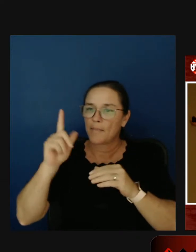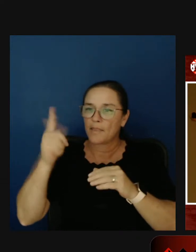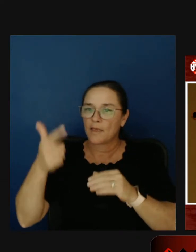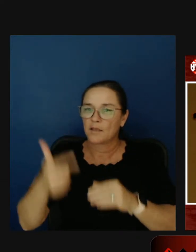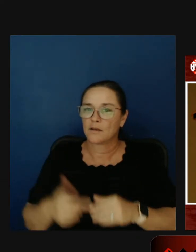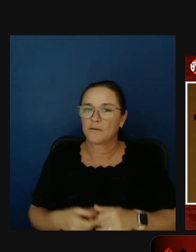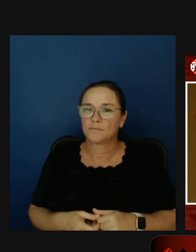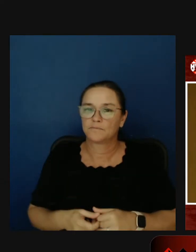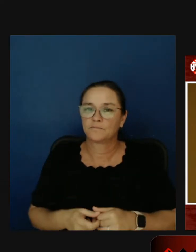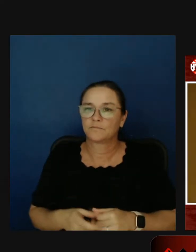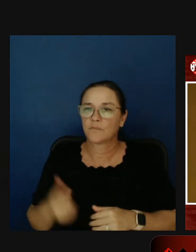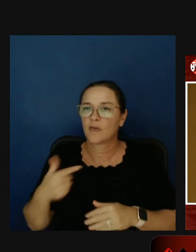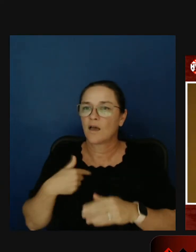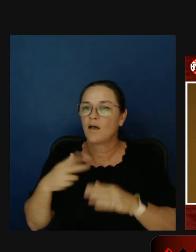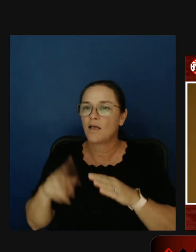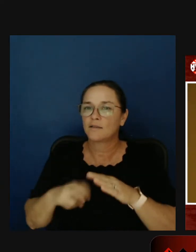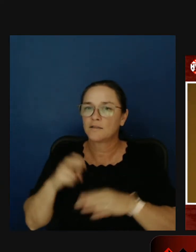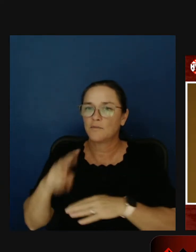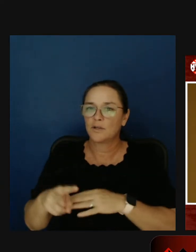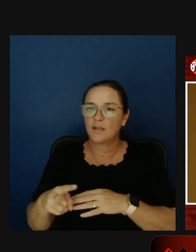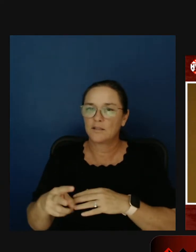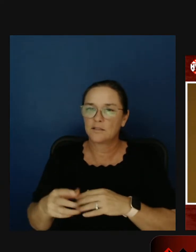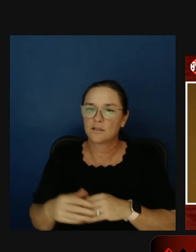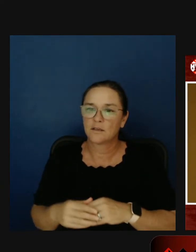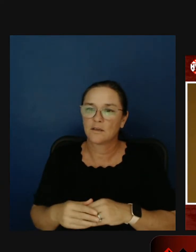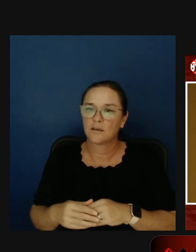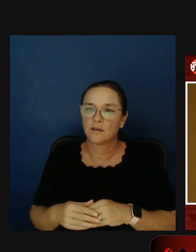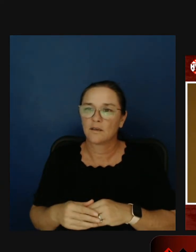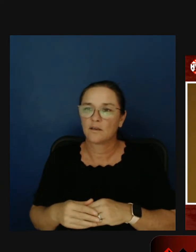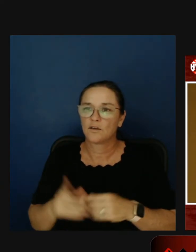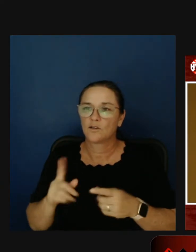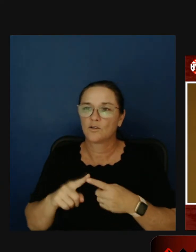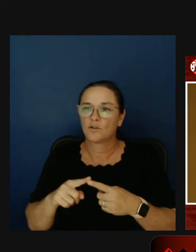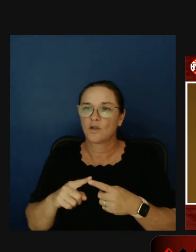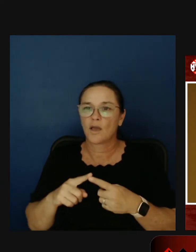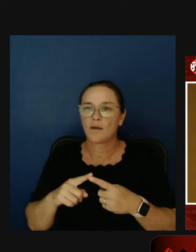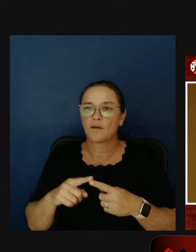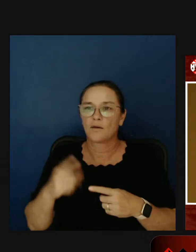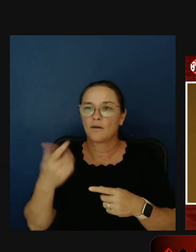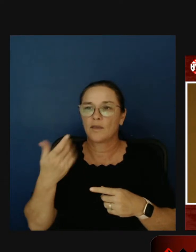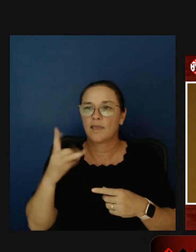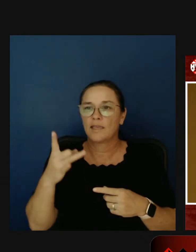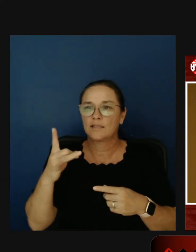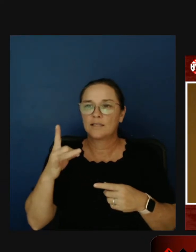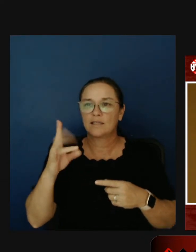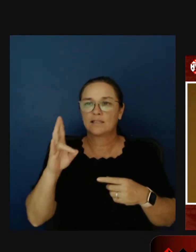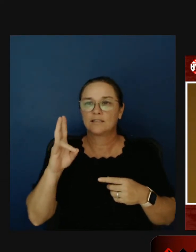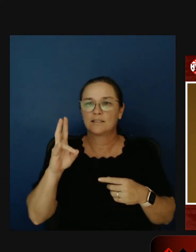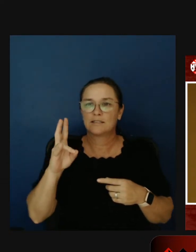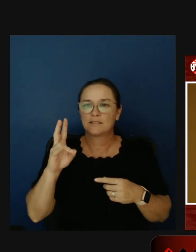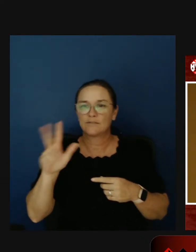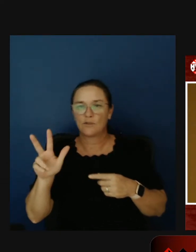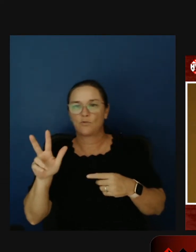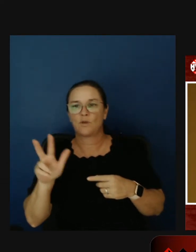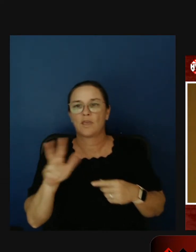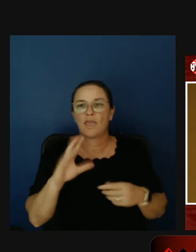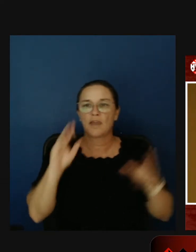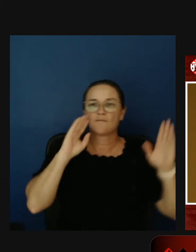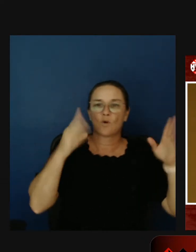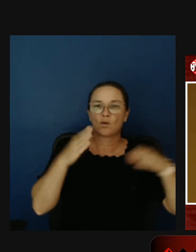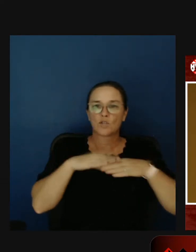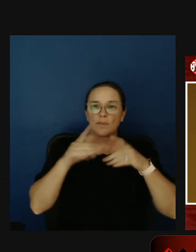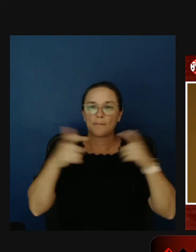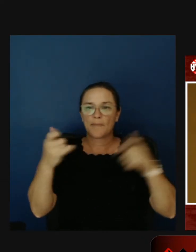I'm going to jump ahead now to the 1870s and focus on the Big Island